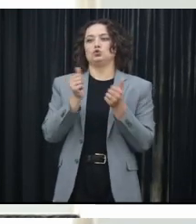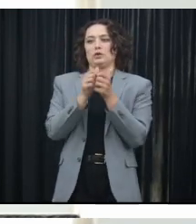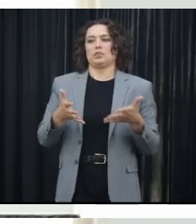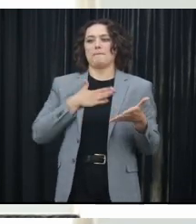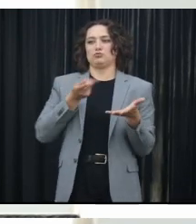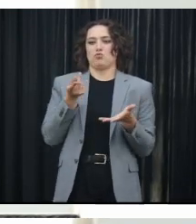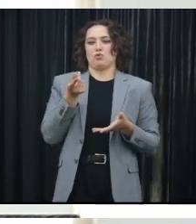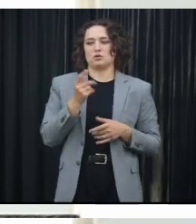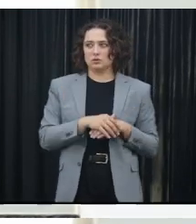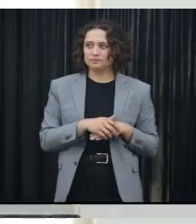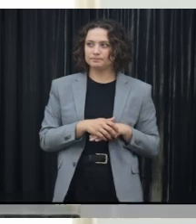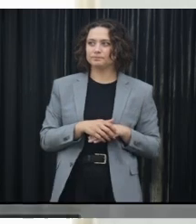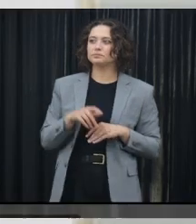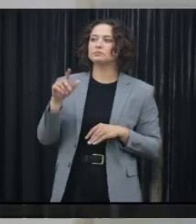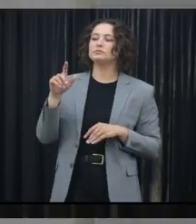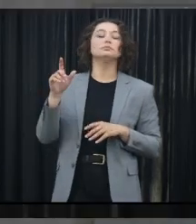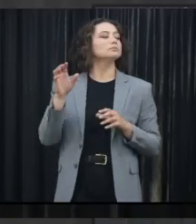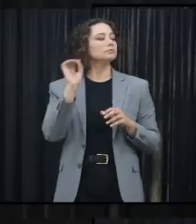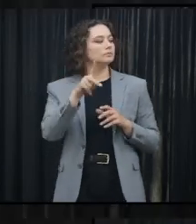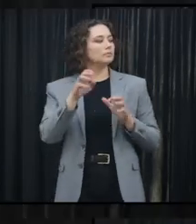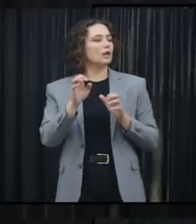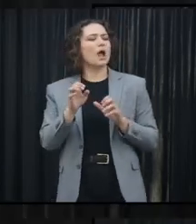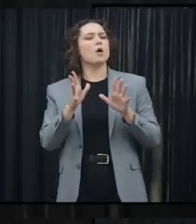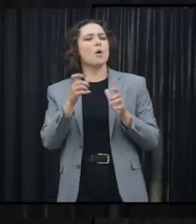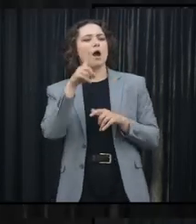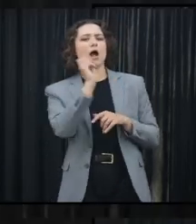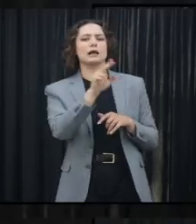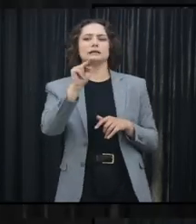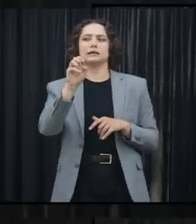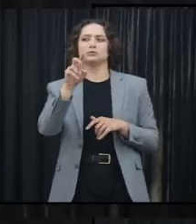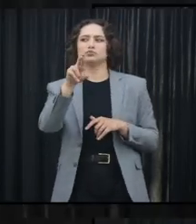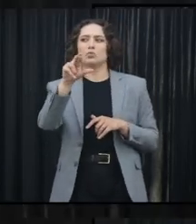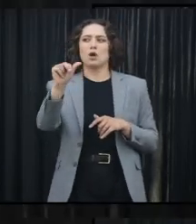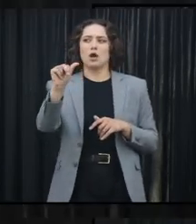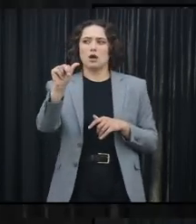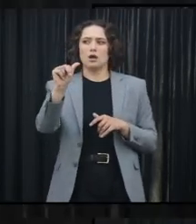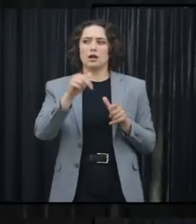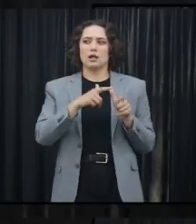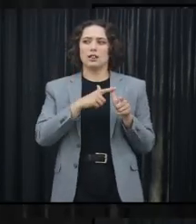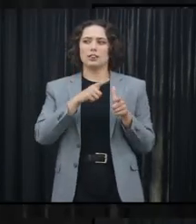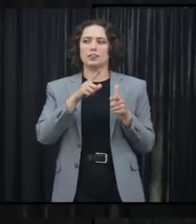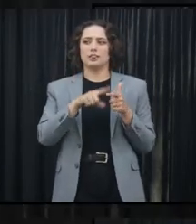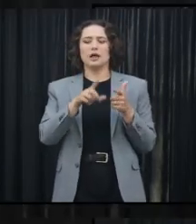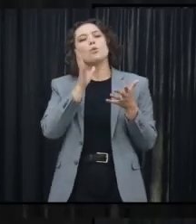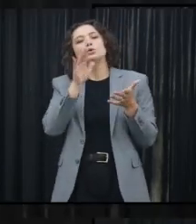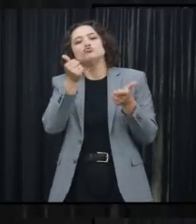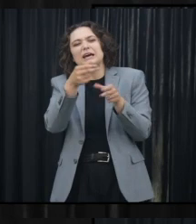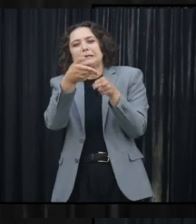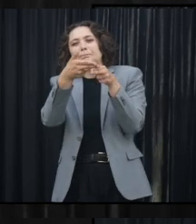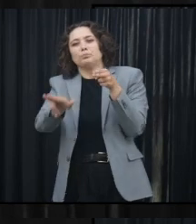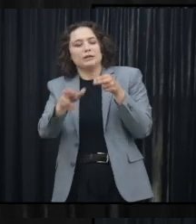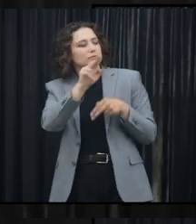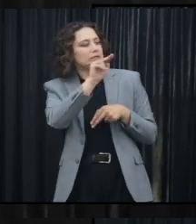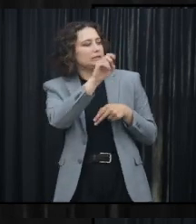Jill. We'll go back to Nedra, and then I will go to Amy, and I hope we can kind of keep these answers brief. To Nedra, if you